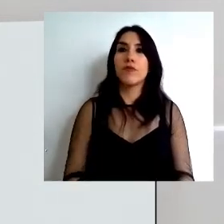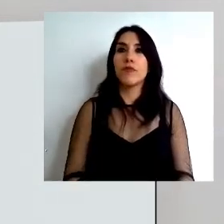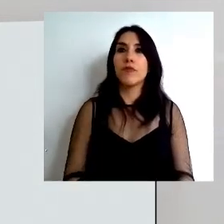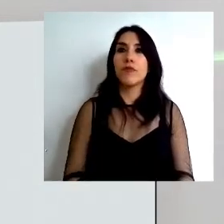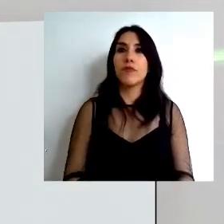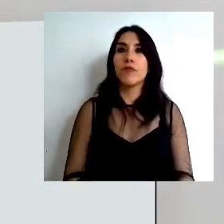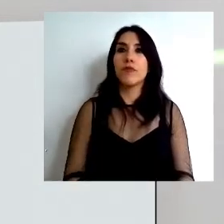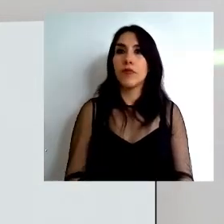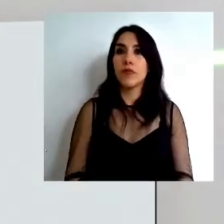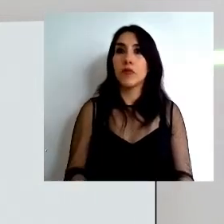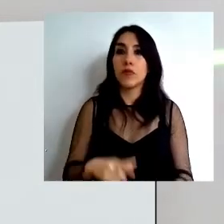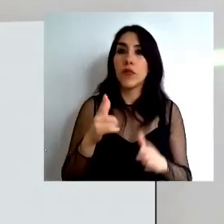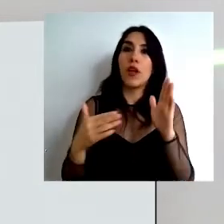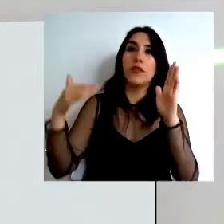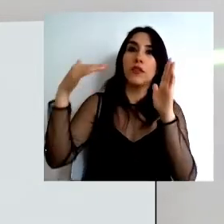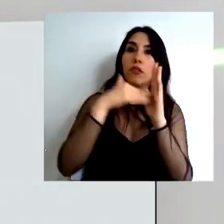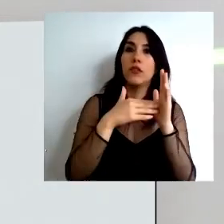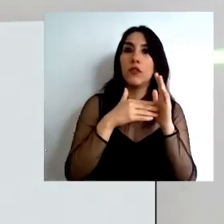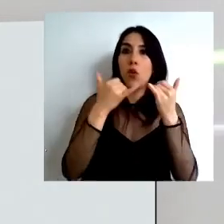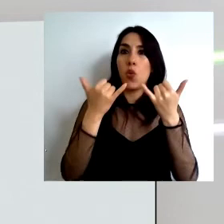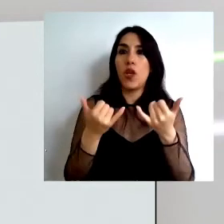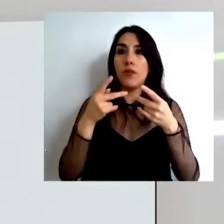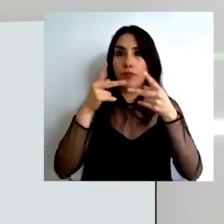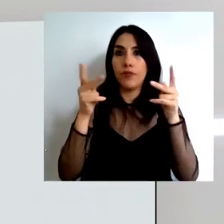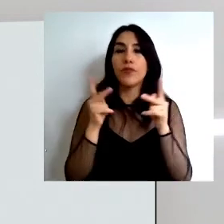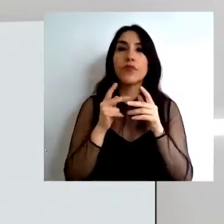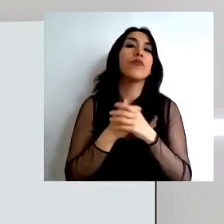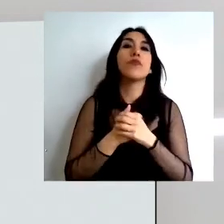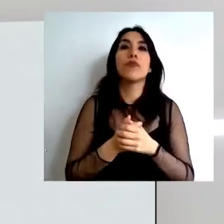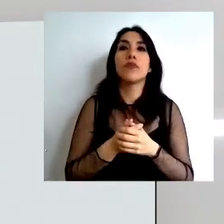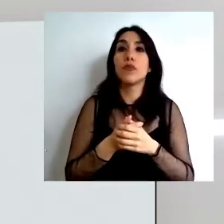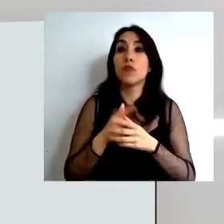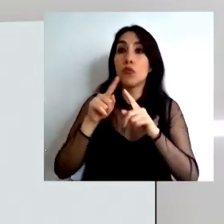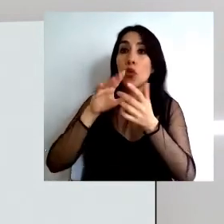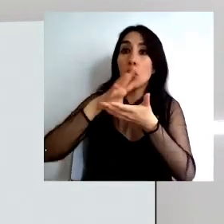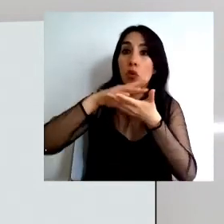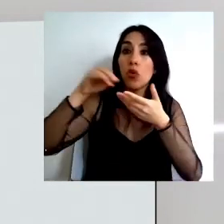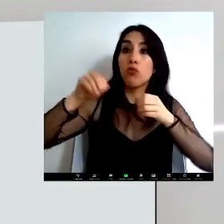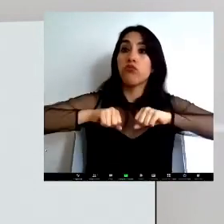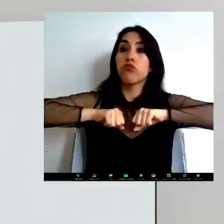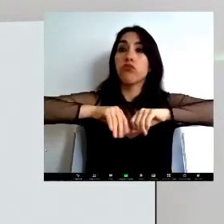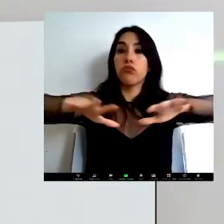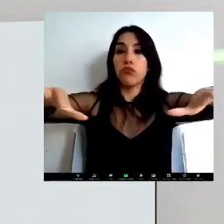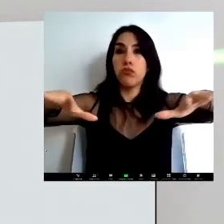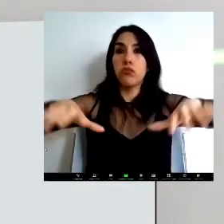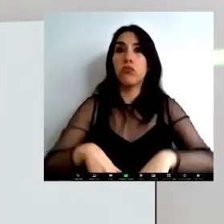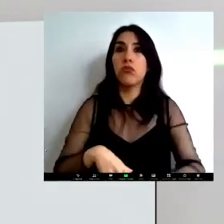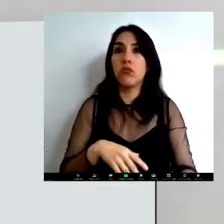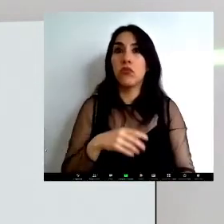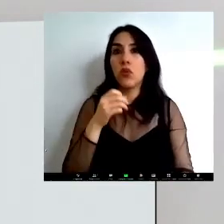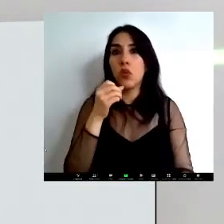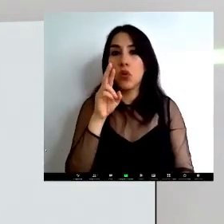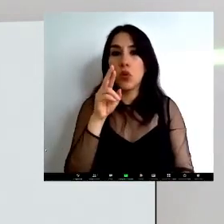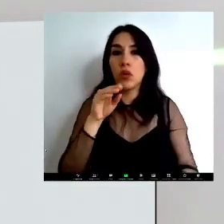And these roles can vary very much. Like, just a second, I'll share my screen here.